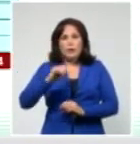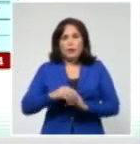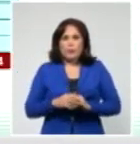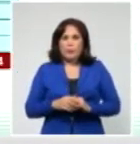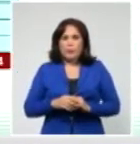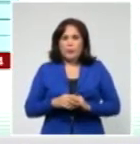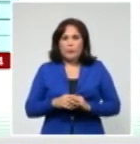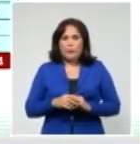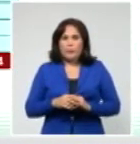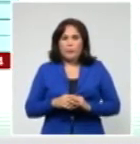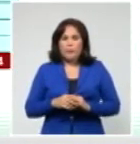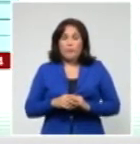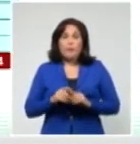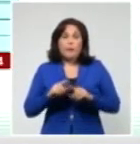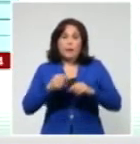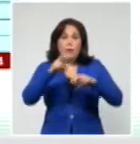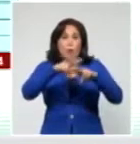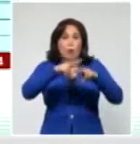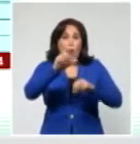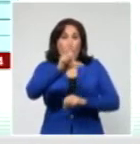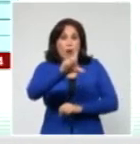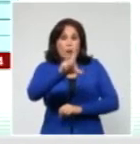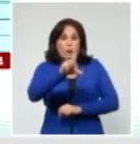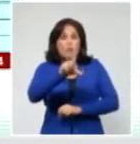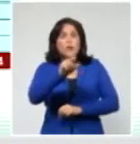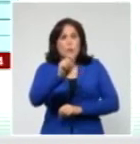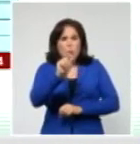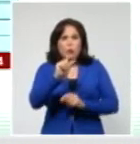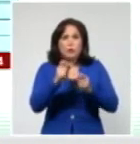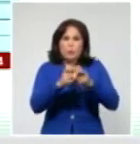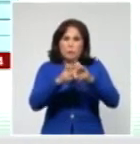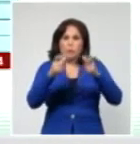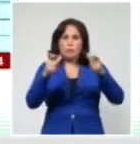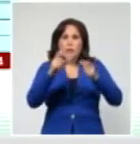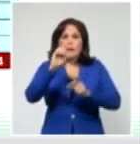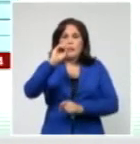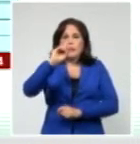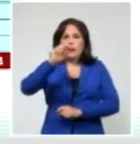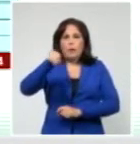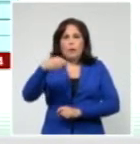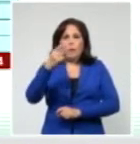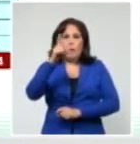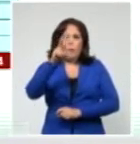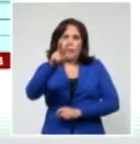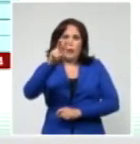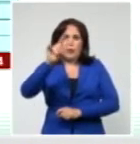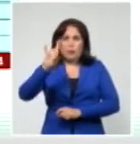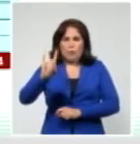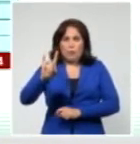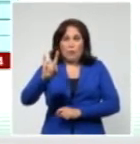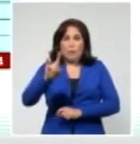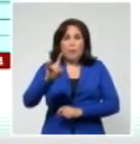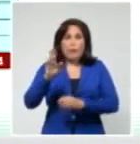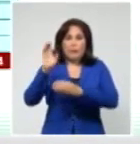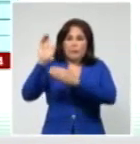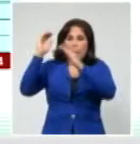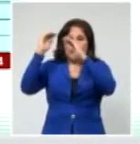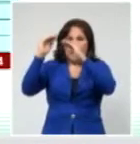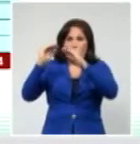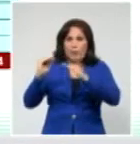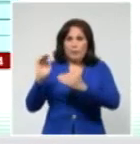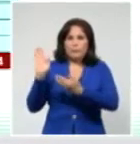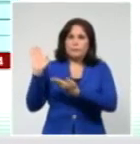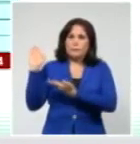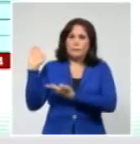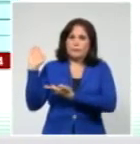Youth Special Municipality have reported no new cases in the last 15 days. This means